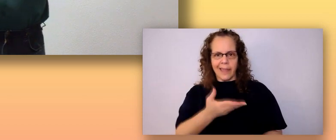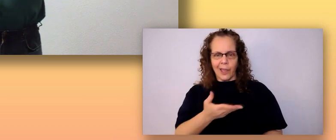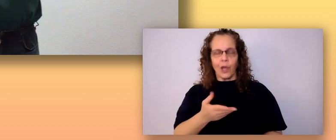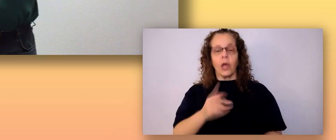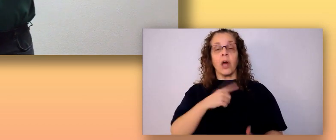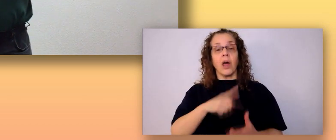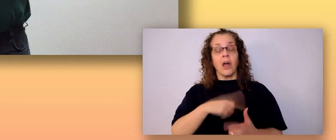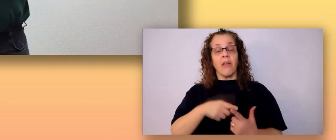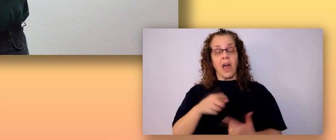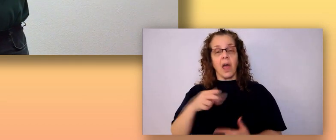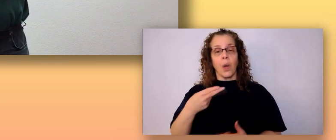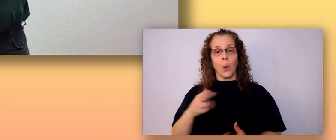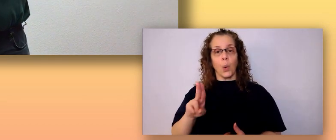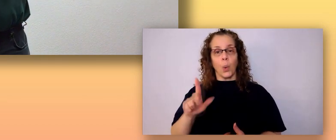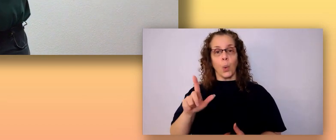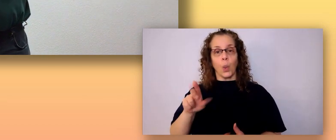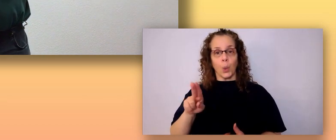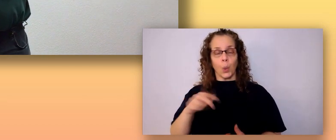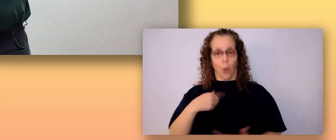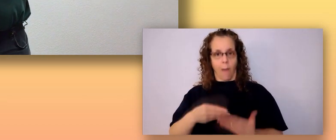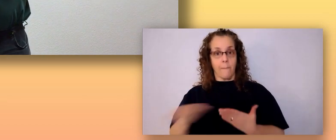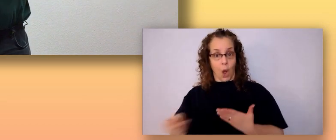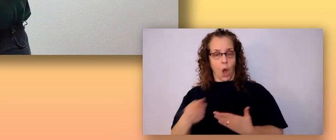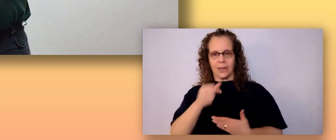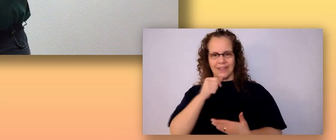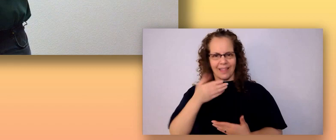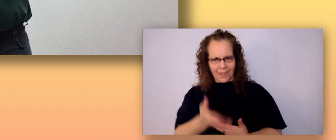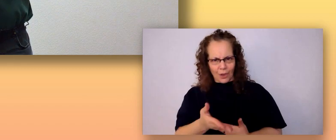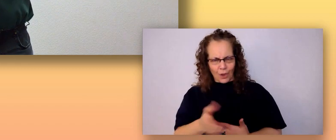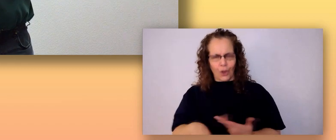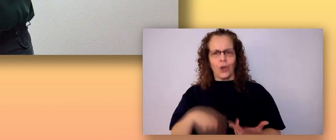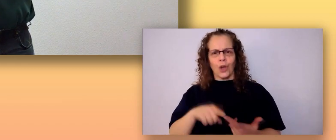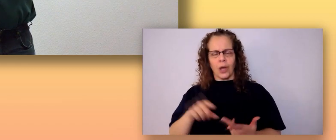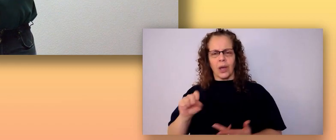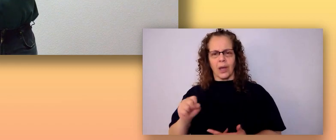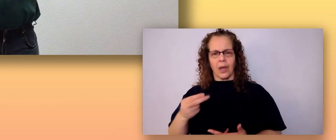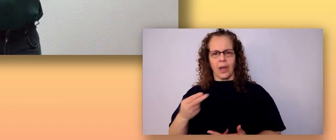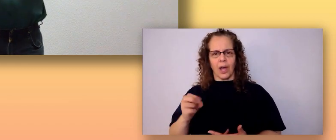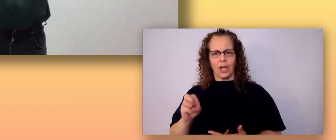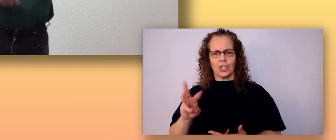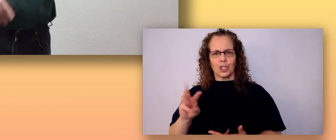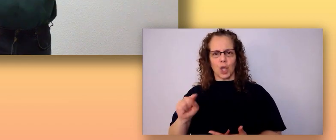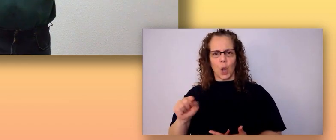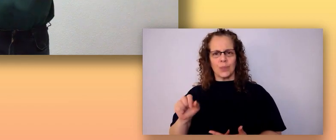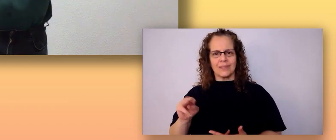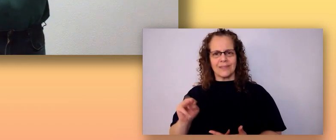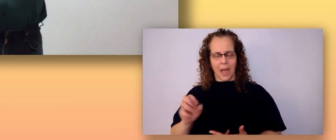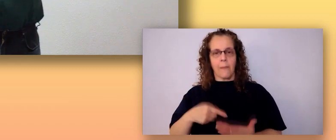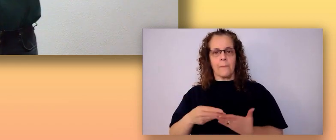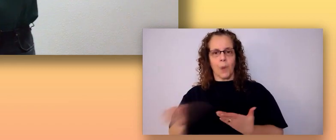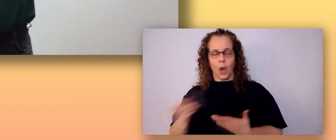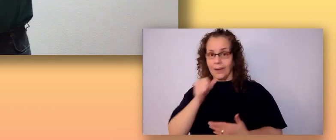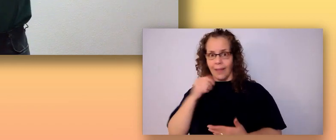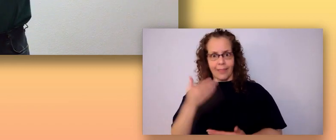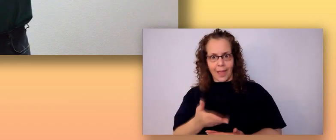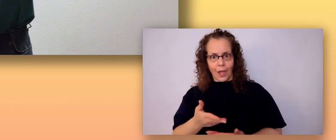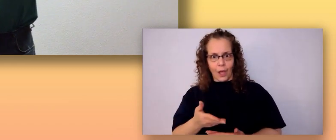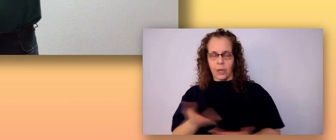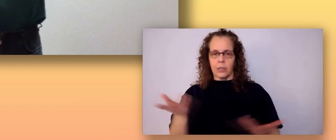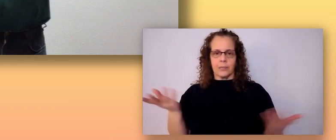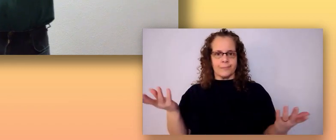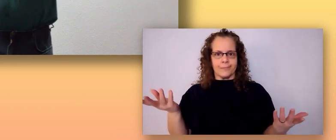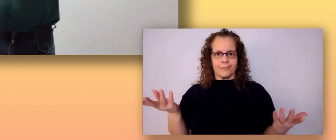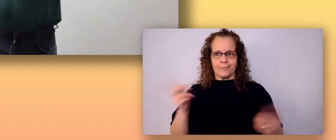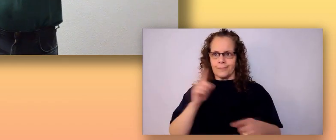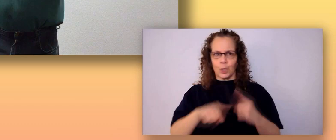And then it was on Hulu, so I got a Hulu subscription. And then it was on Showtime, so I got a Showtime subscription. But this time,